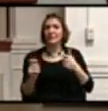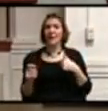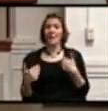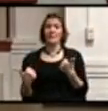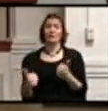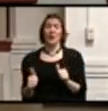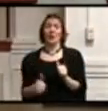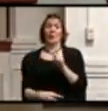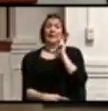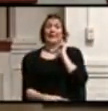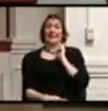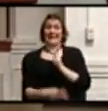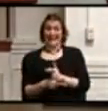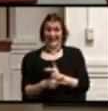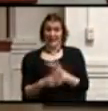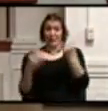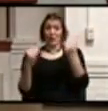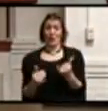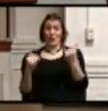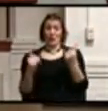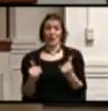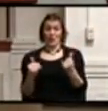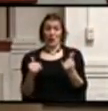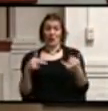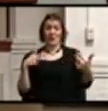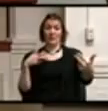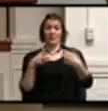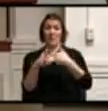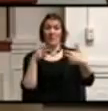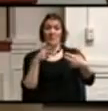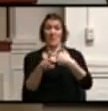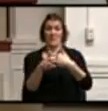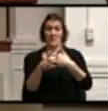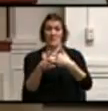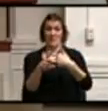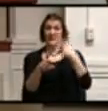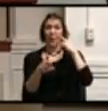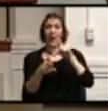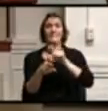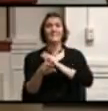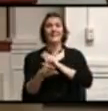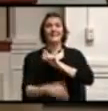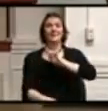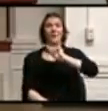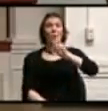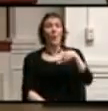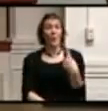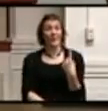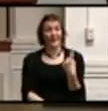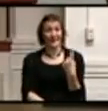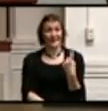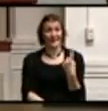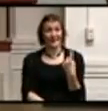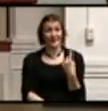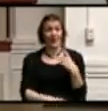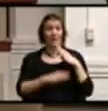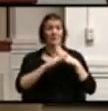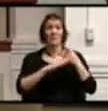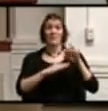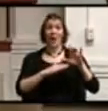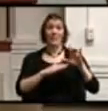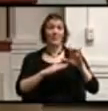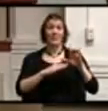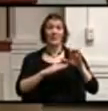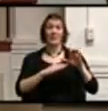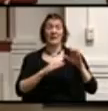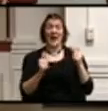this entrance two ways for police only, potentially. It isn't, there is enough room